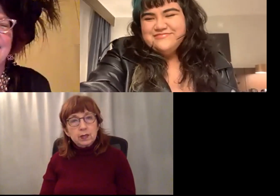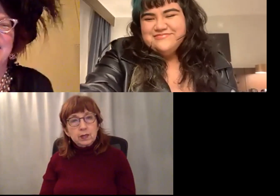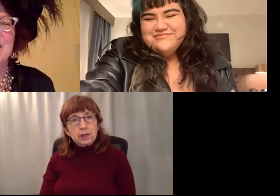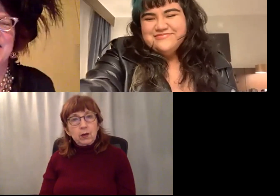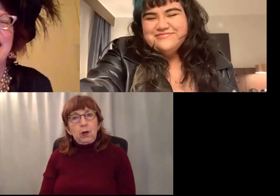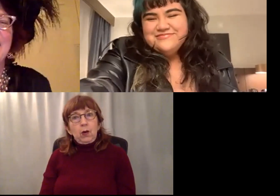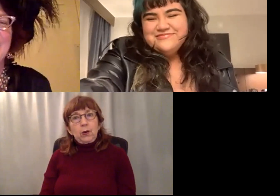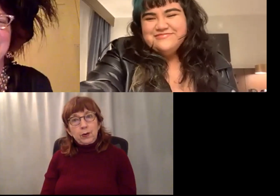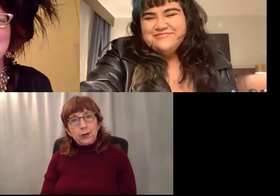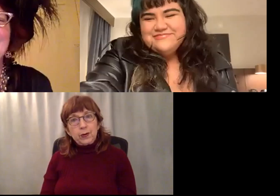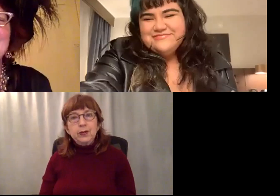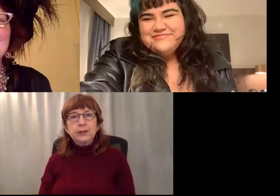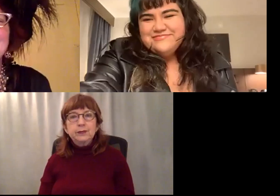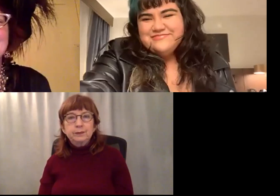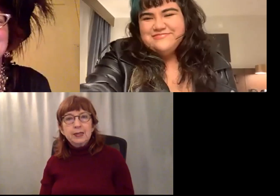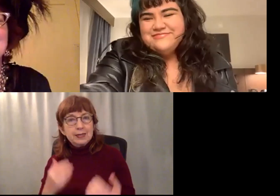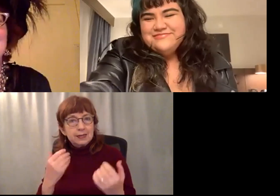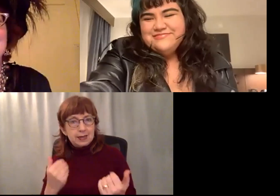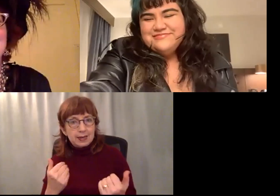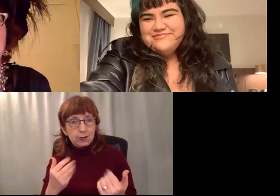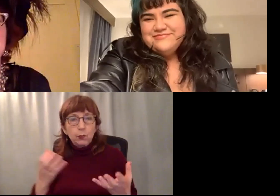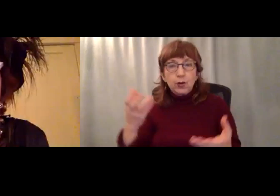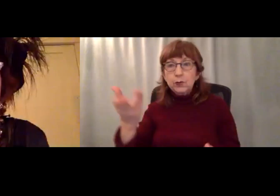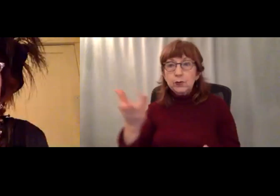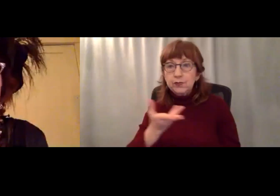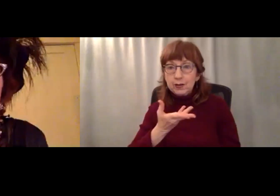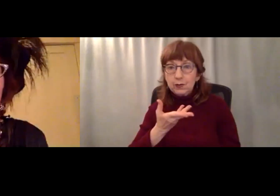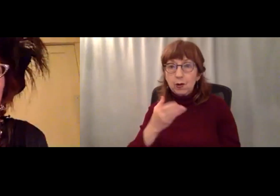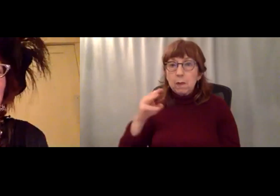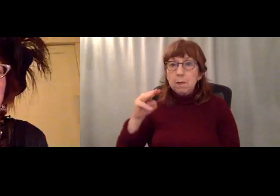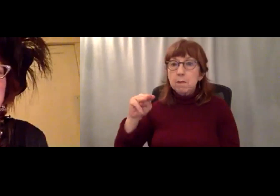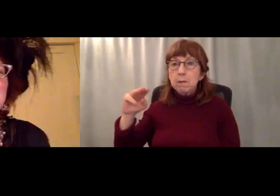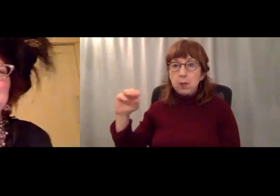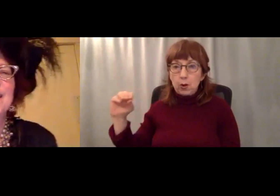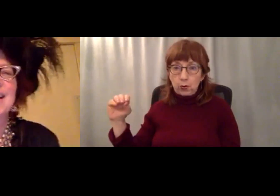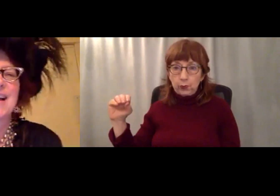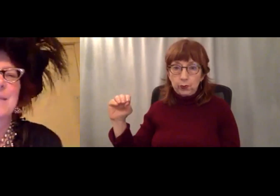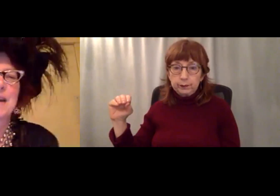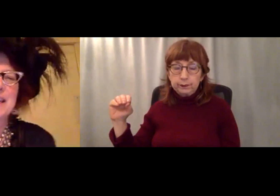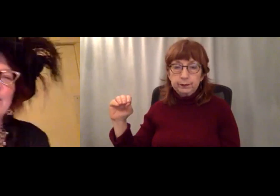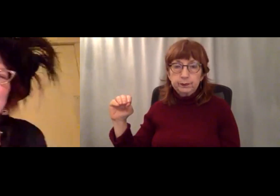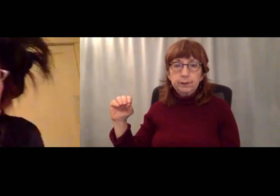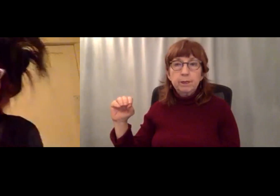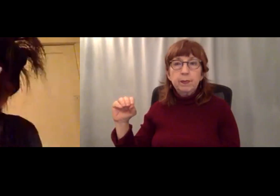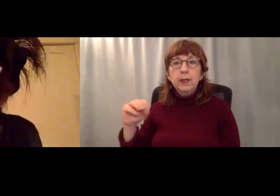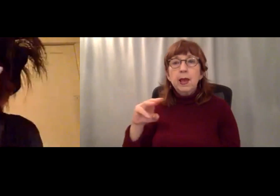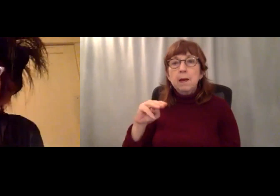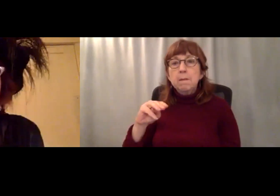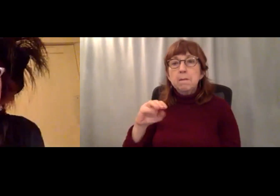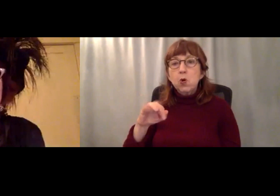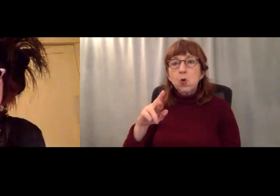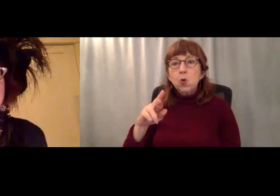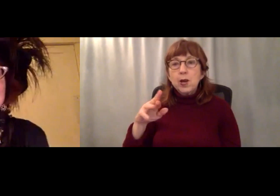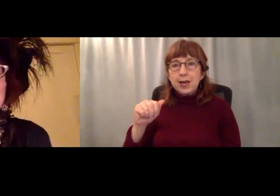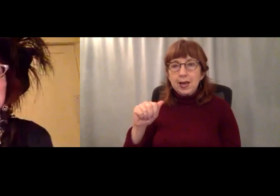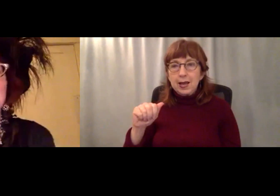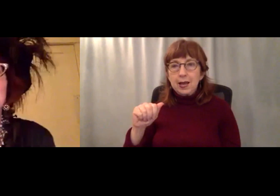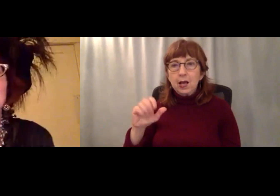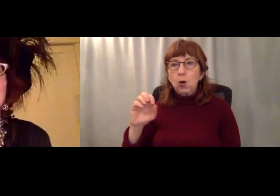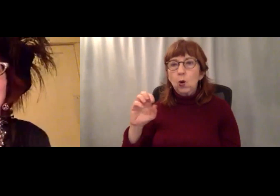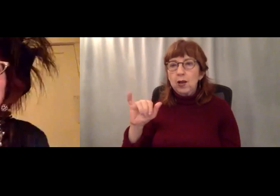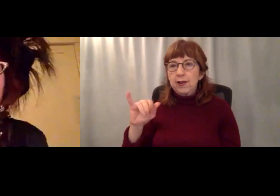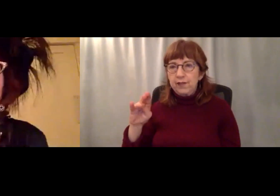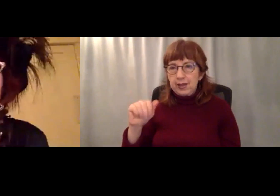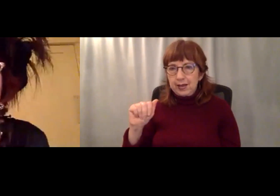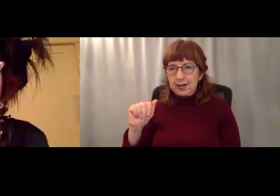Okay, now I'd like to invite up Mo. Maria Olivia Davalos Stanton, who's